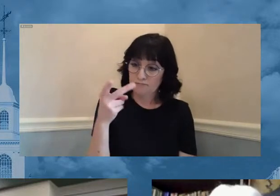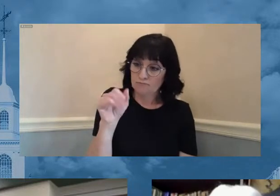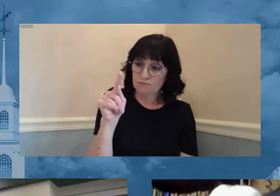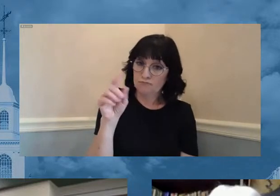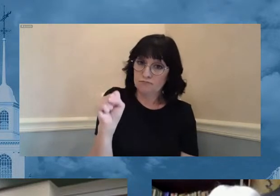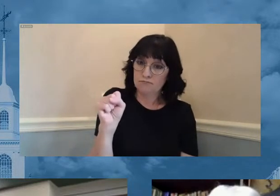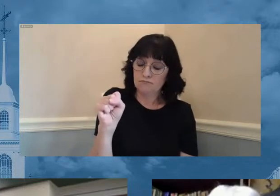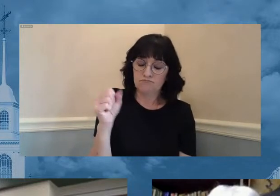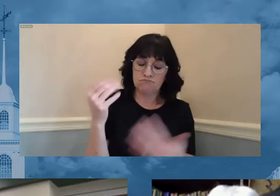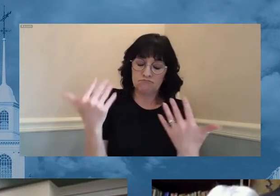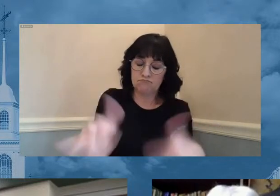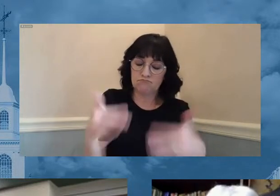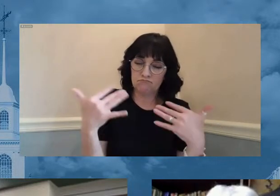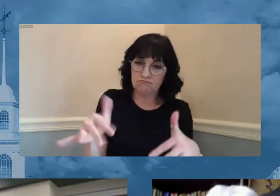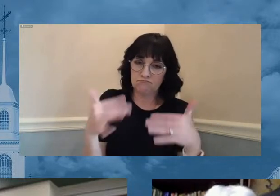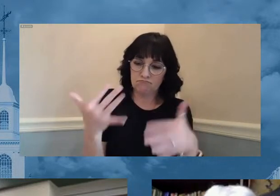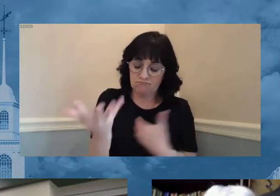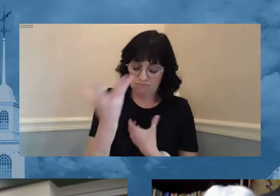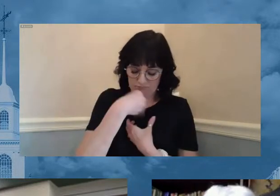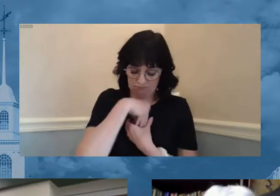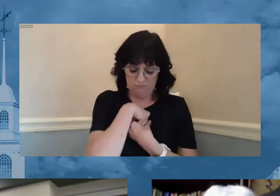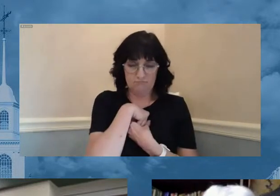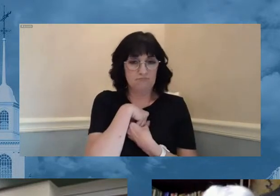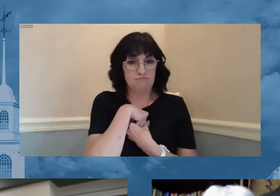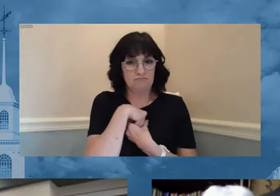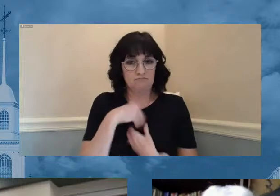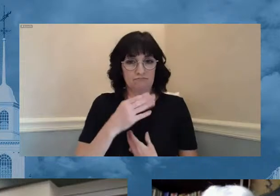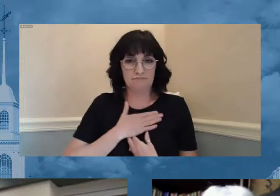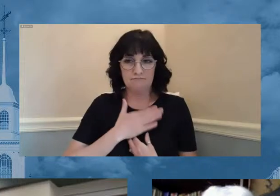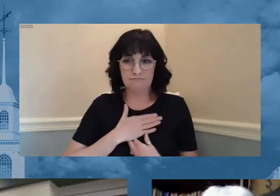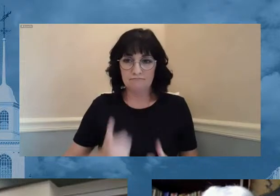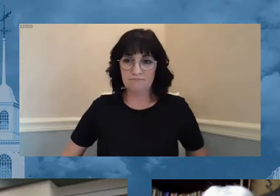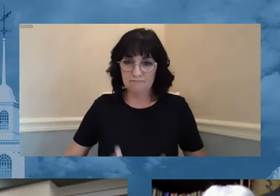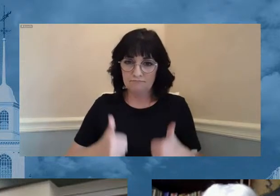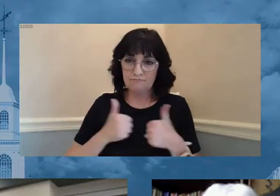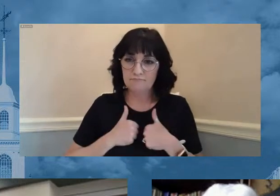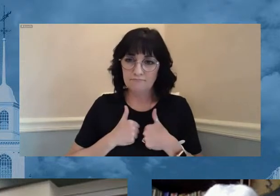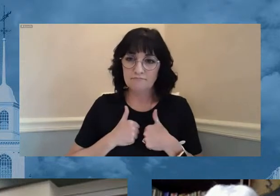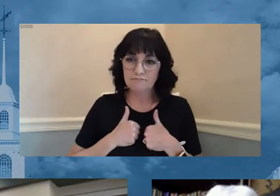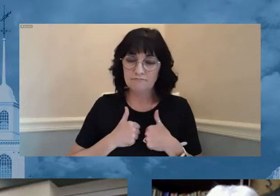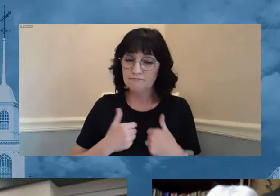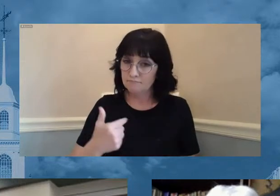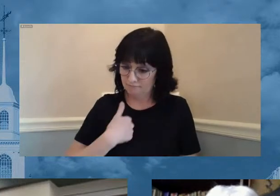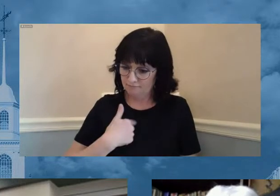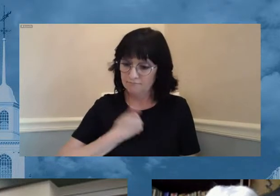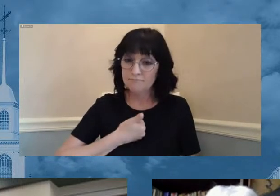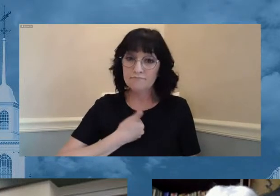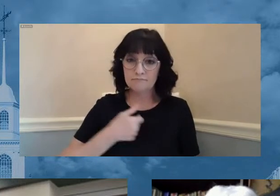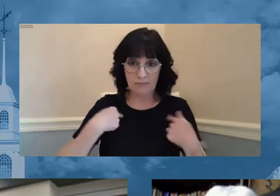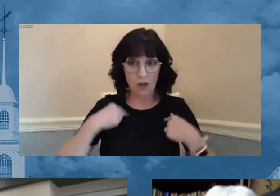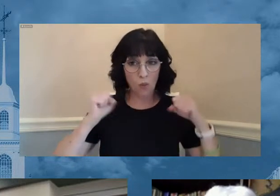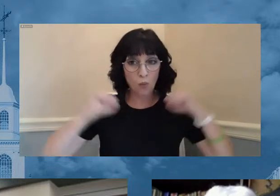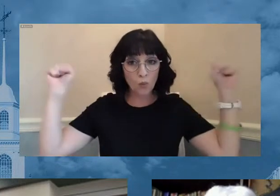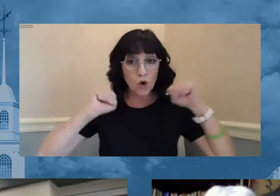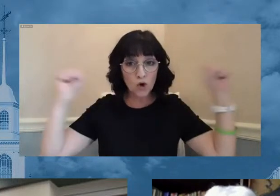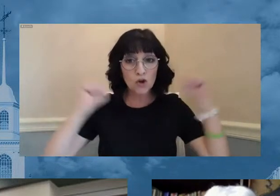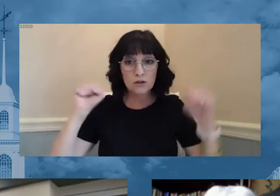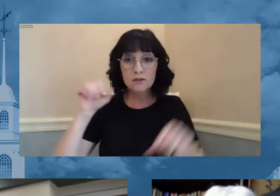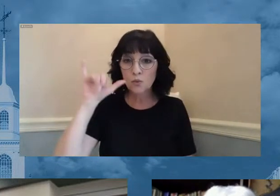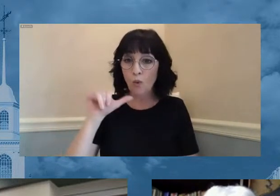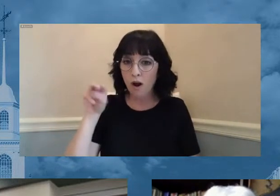our conversations, as you can imagine, through this whole pandemic. I work out at the YMCA. I know it's way,